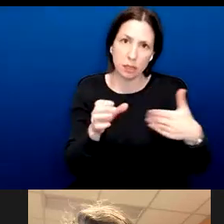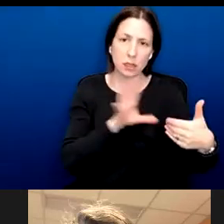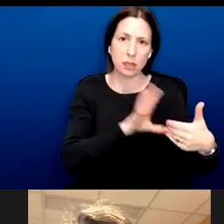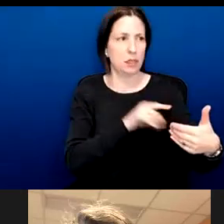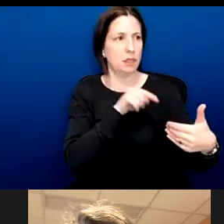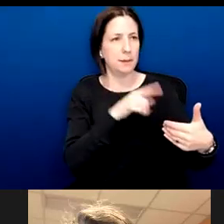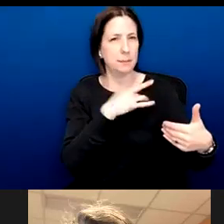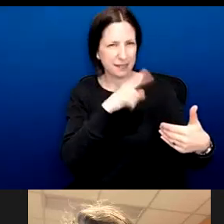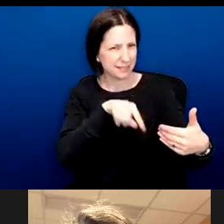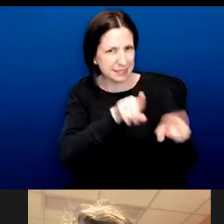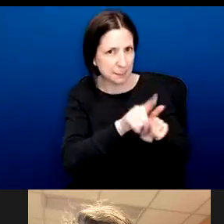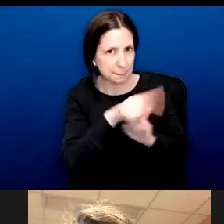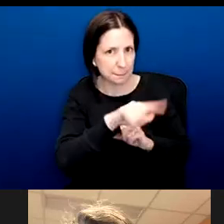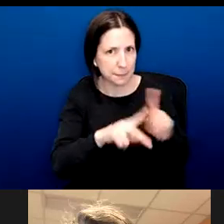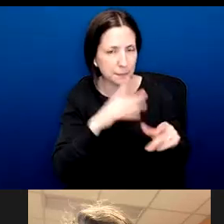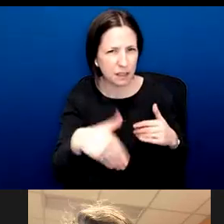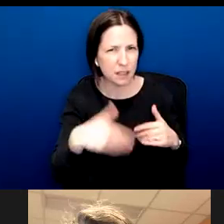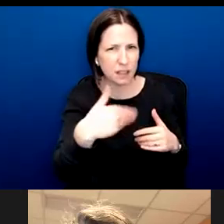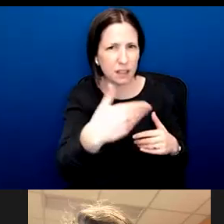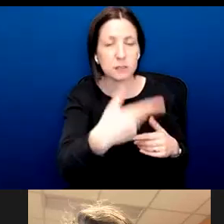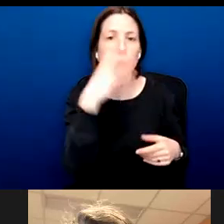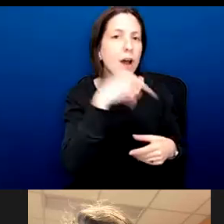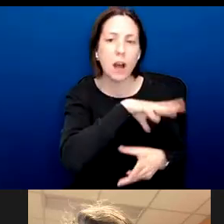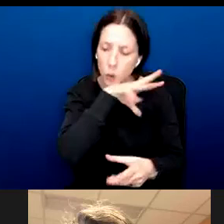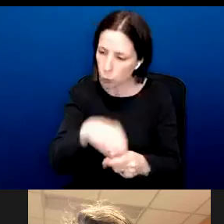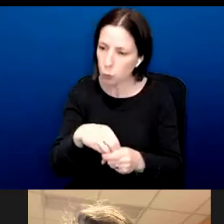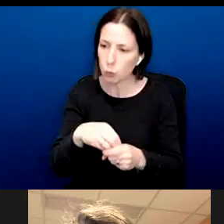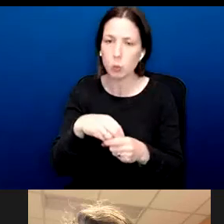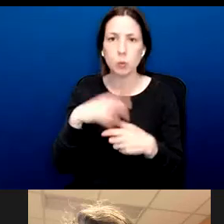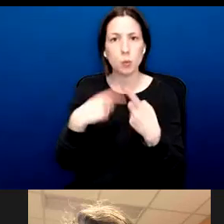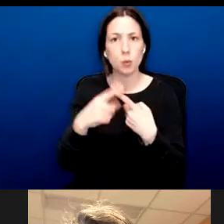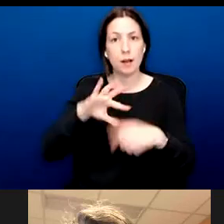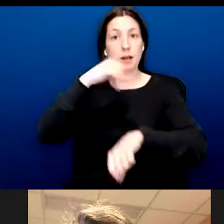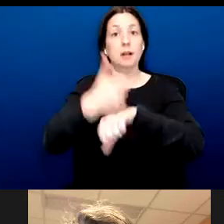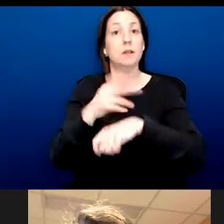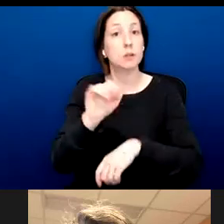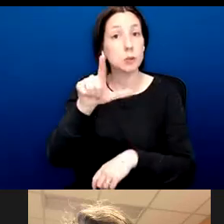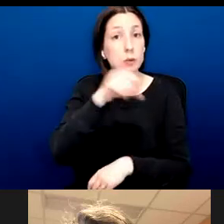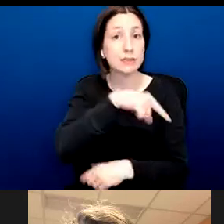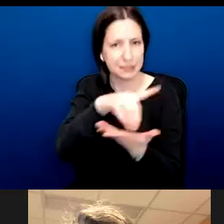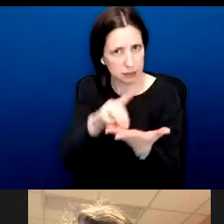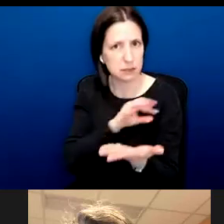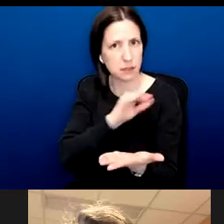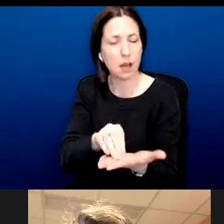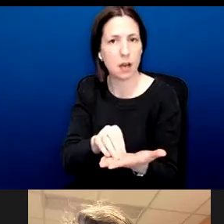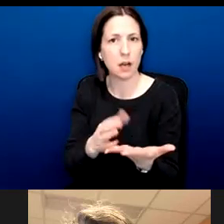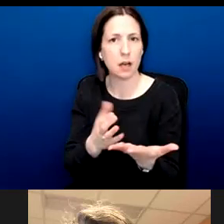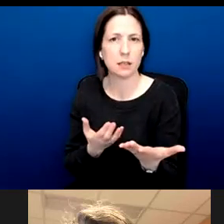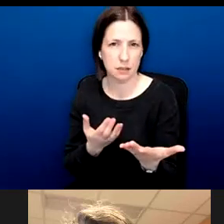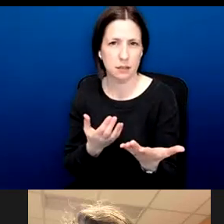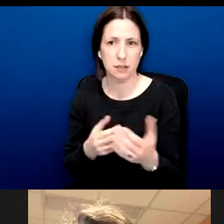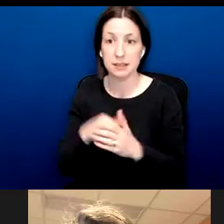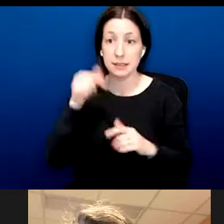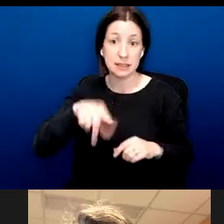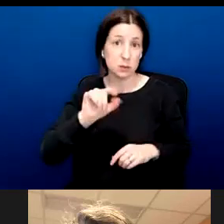we including these individuals, you know, in the design of these tools, especially as, you know, these tools are becoming, they're taking off much quicker